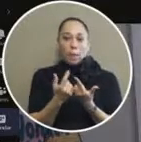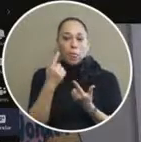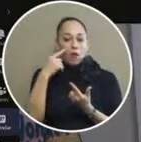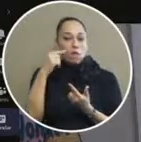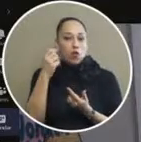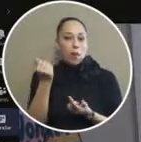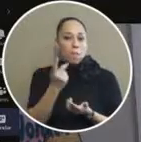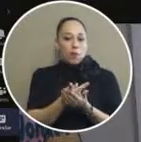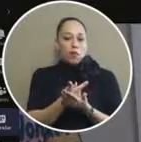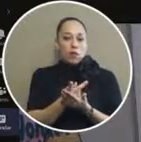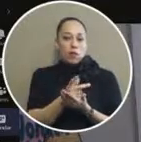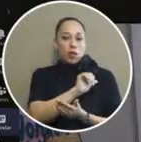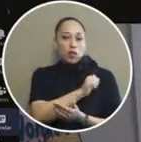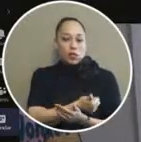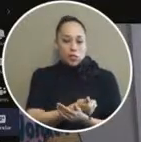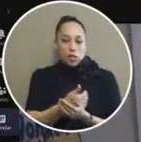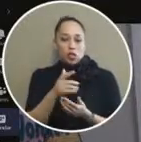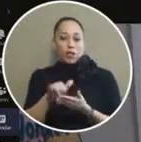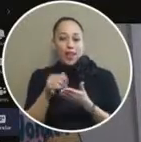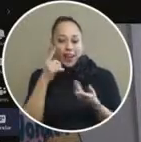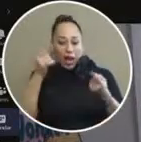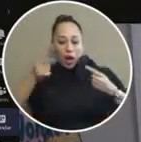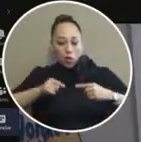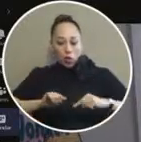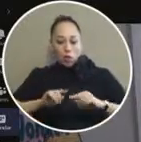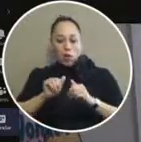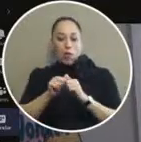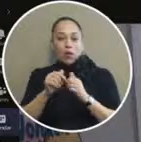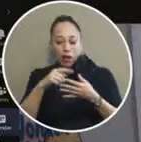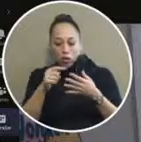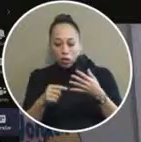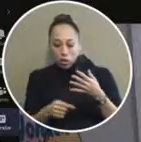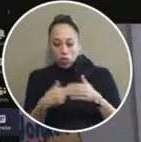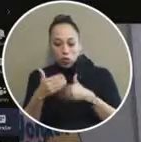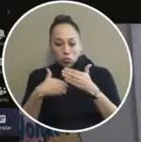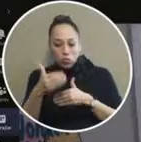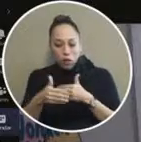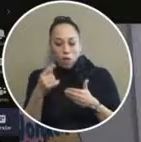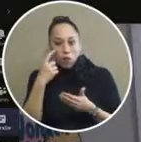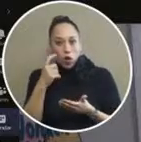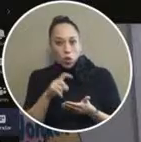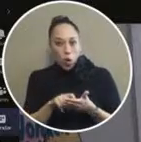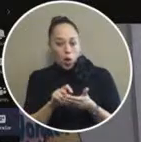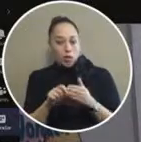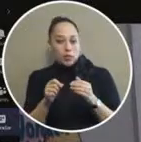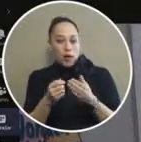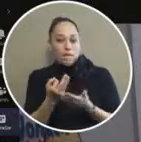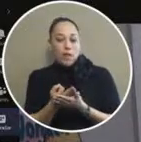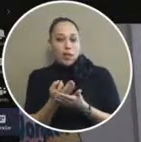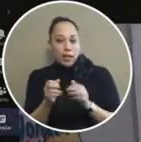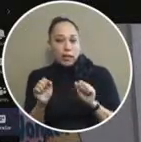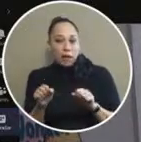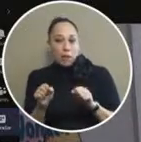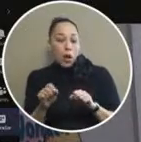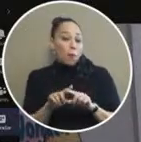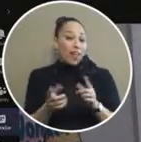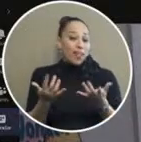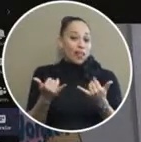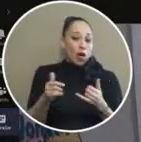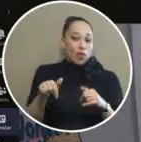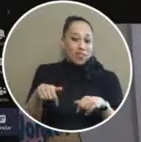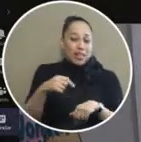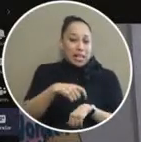approval, authorization for us to enter into those agreements under the conditions set forward in the notice of funding availability. But at this